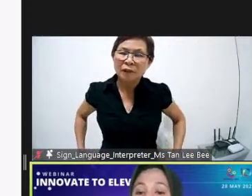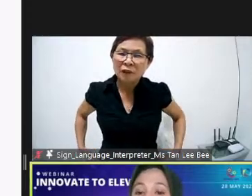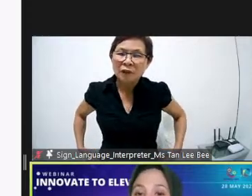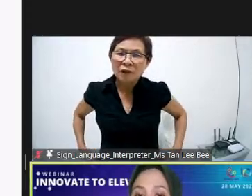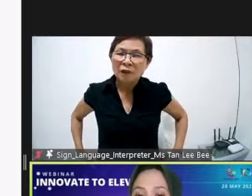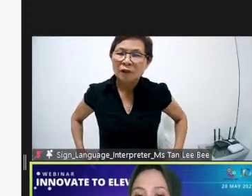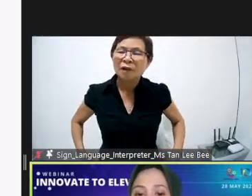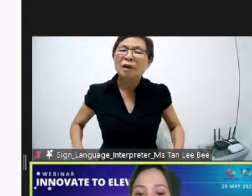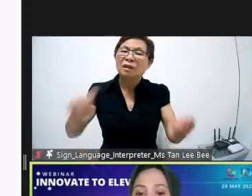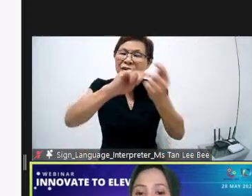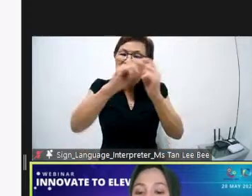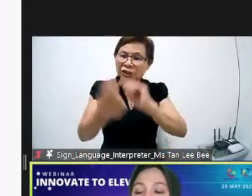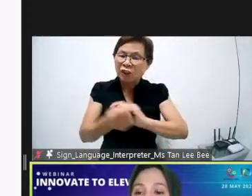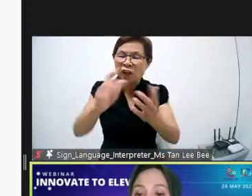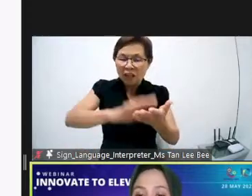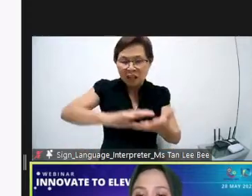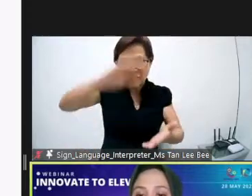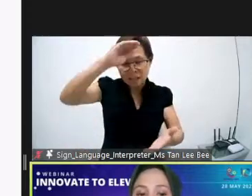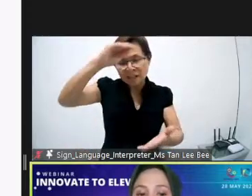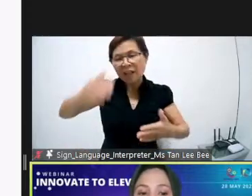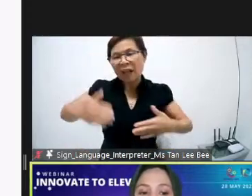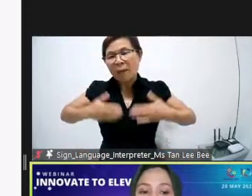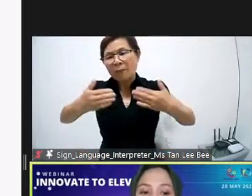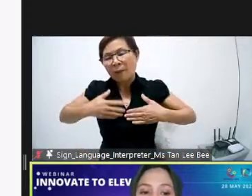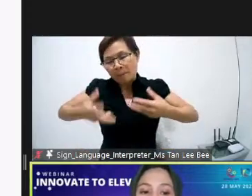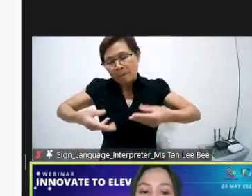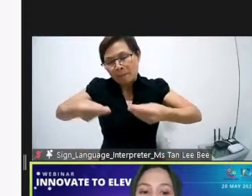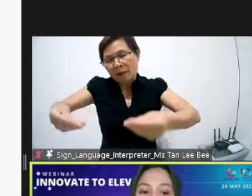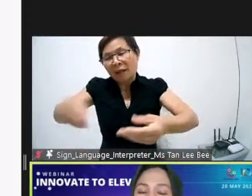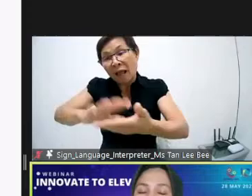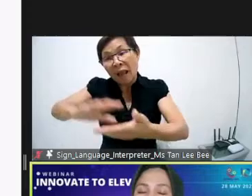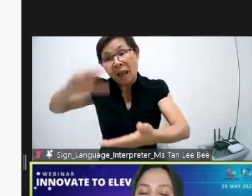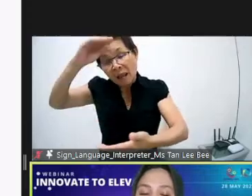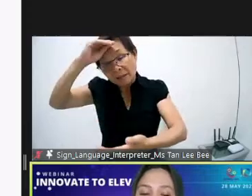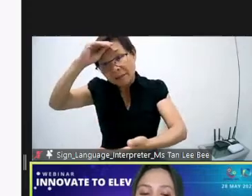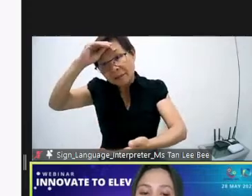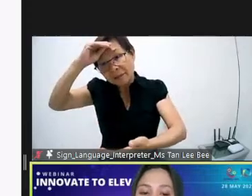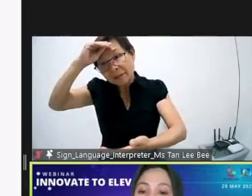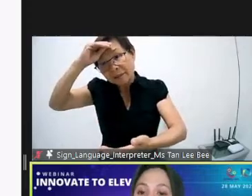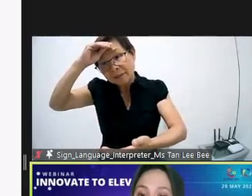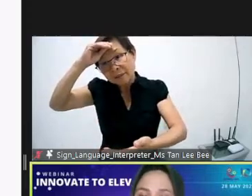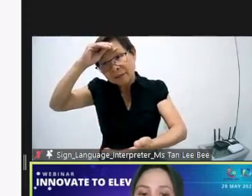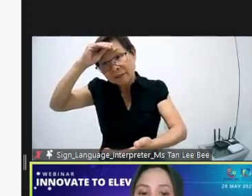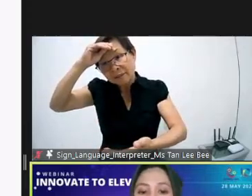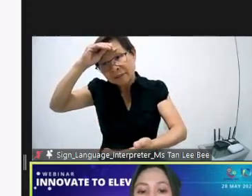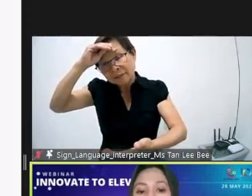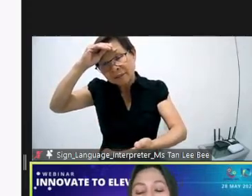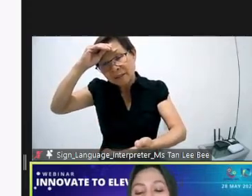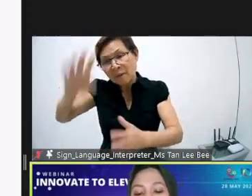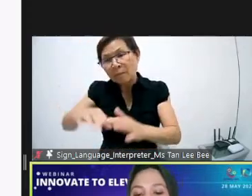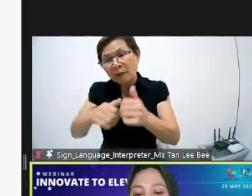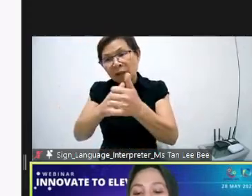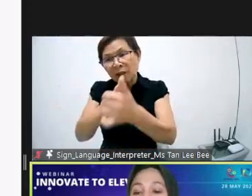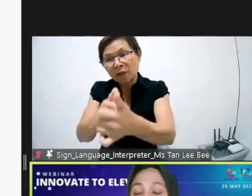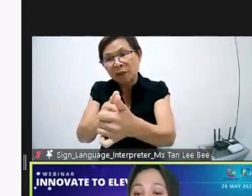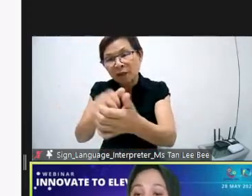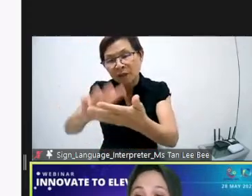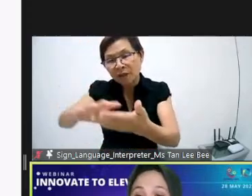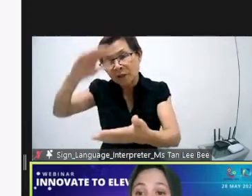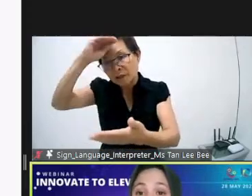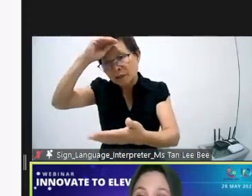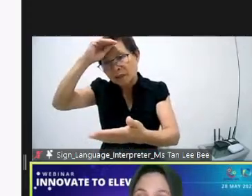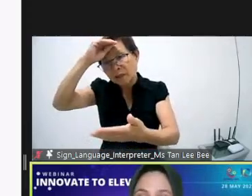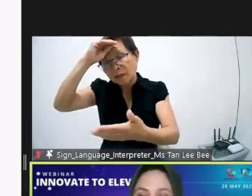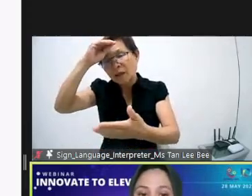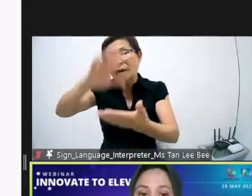their learning behavior by providing learning that is in accordance with their learning